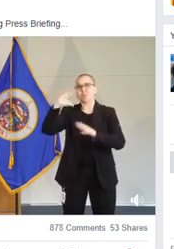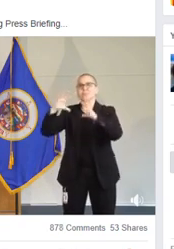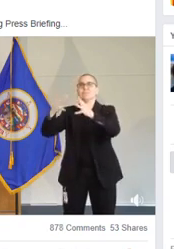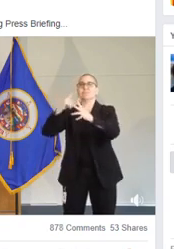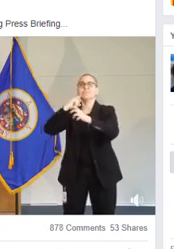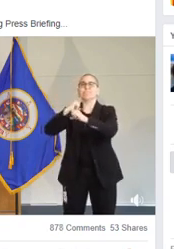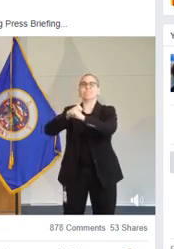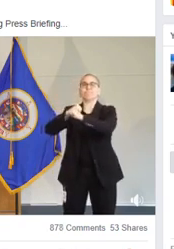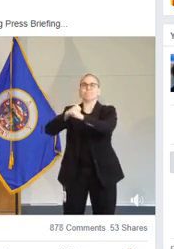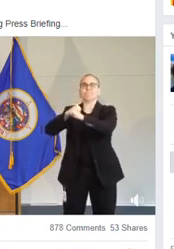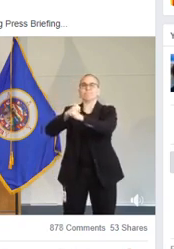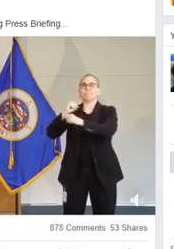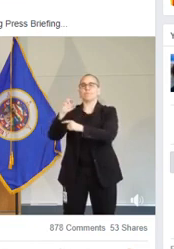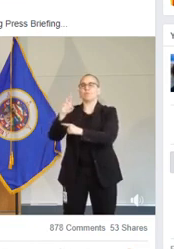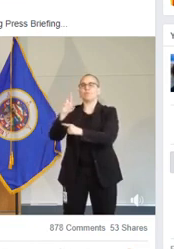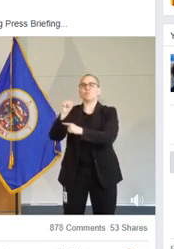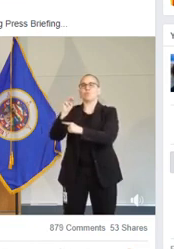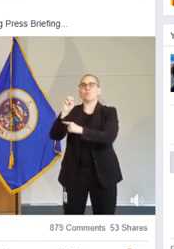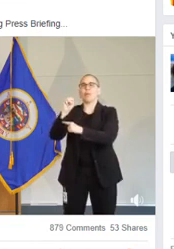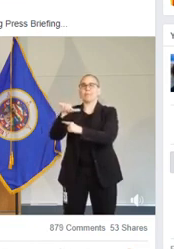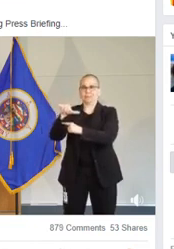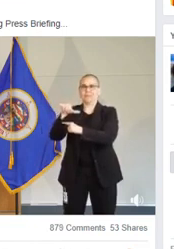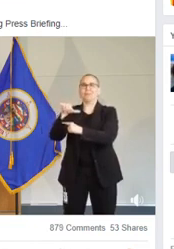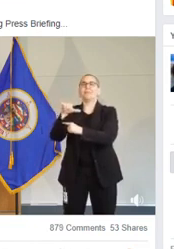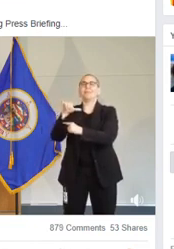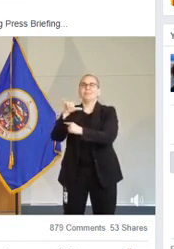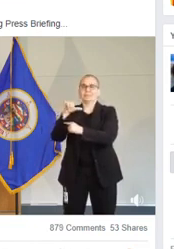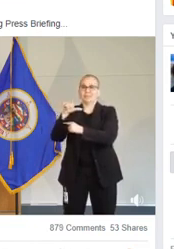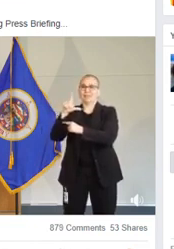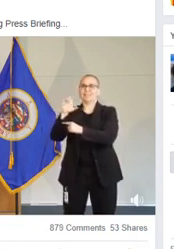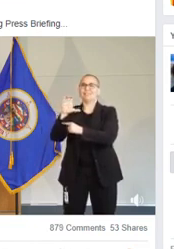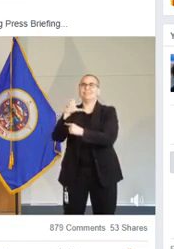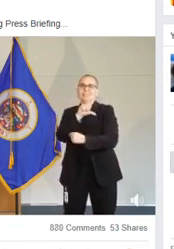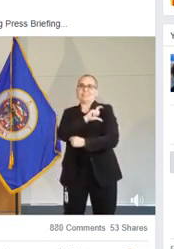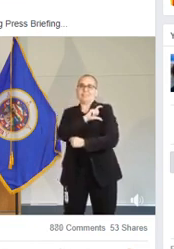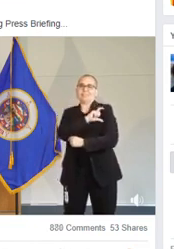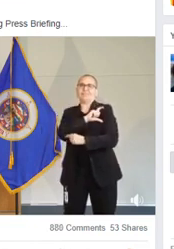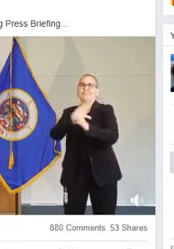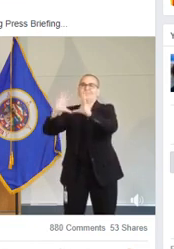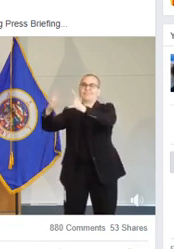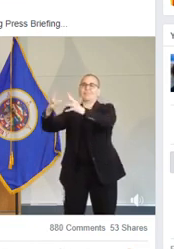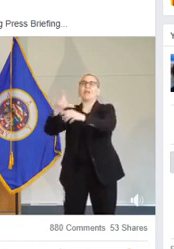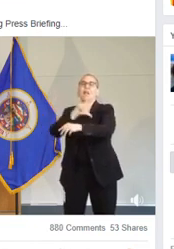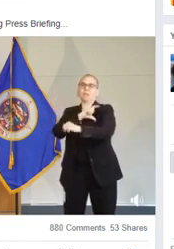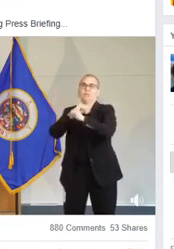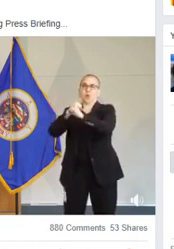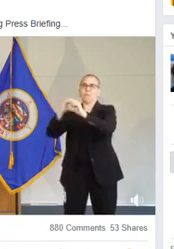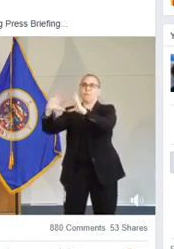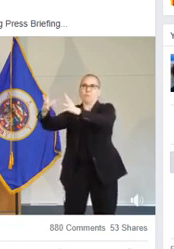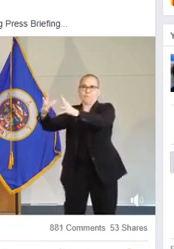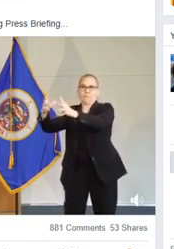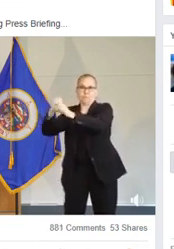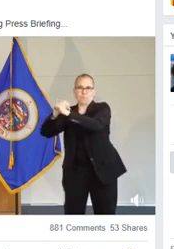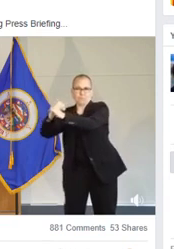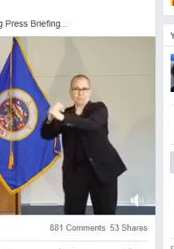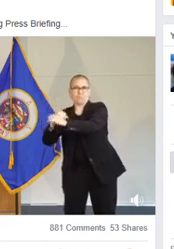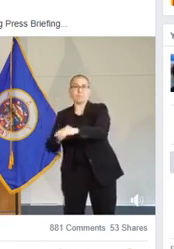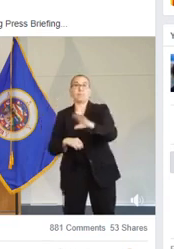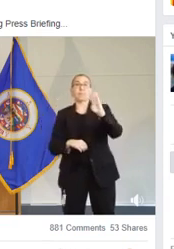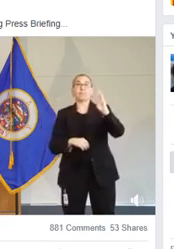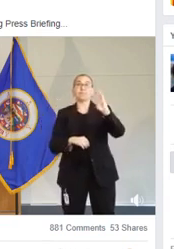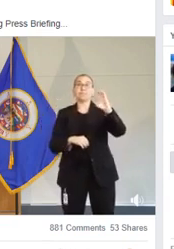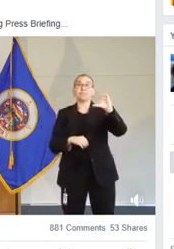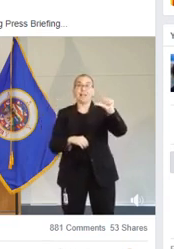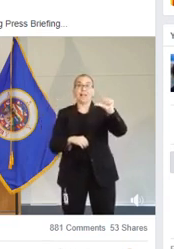County Law Enforcement Center and the Minnesota Bureau of Criminal Apprehension. The key part of